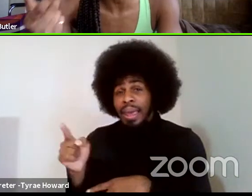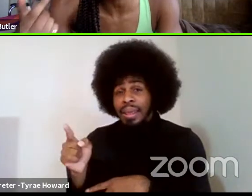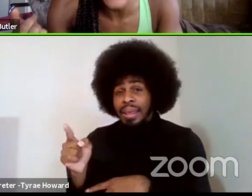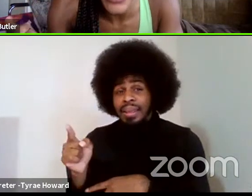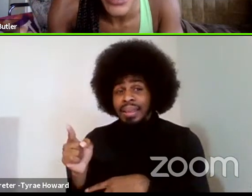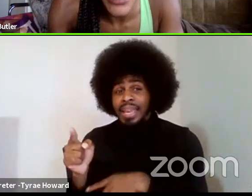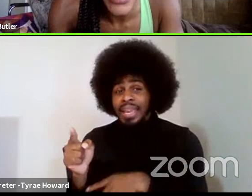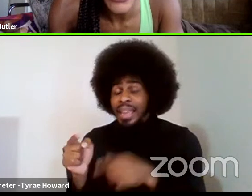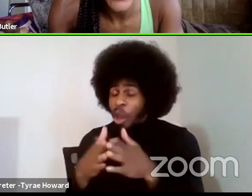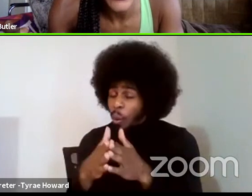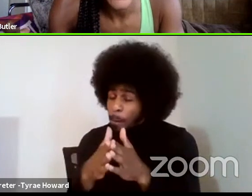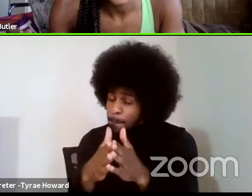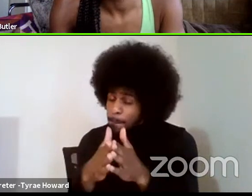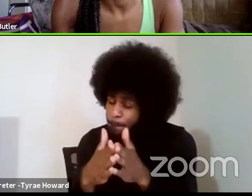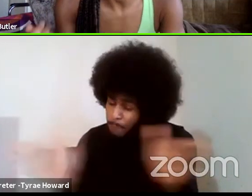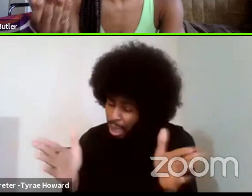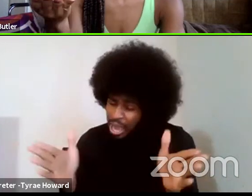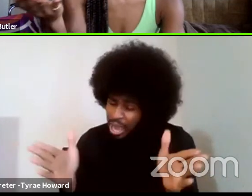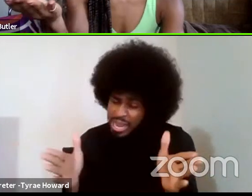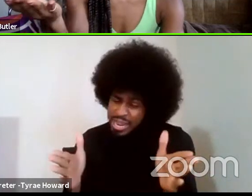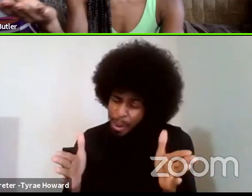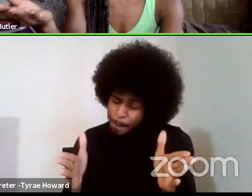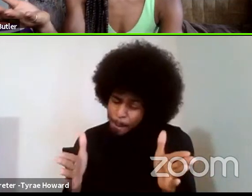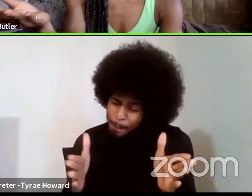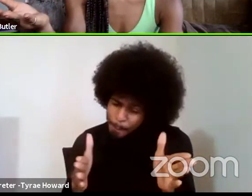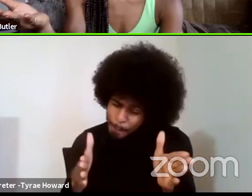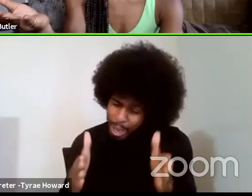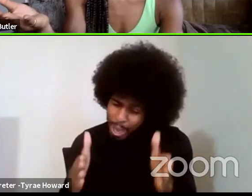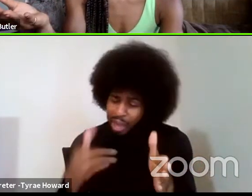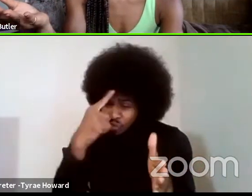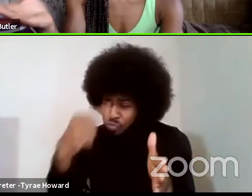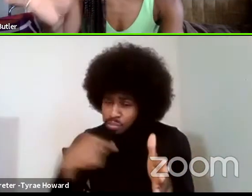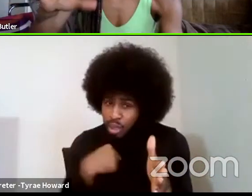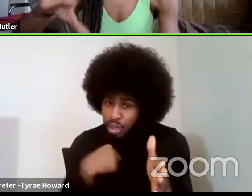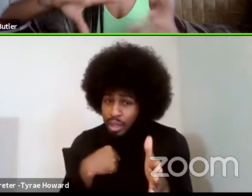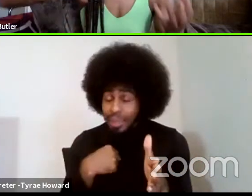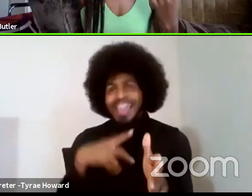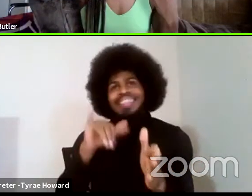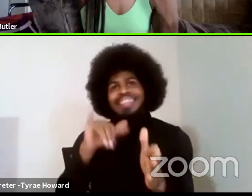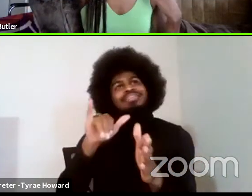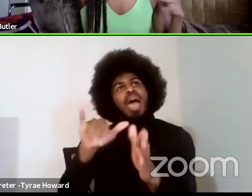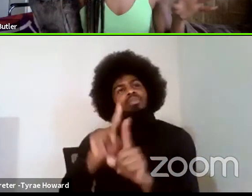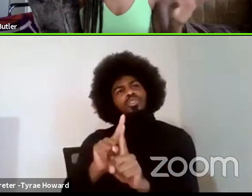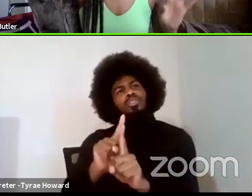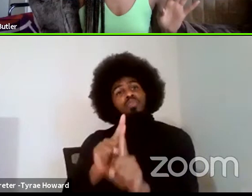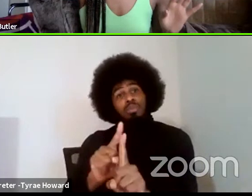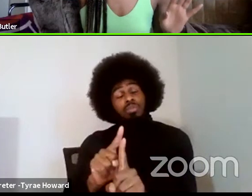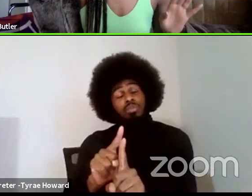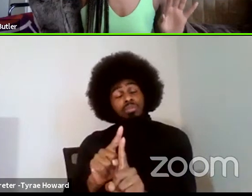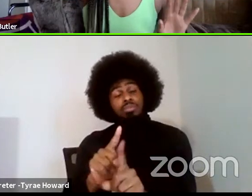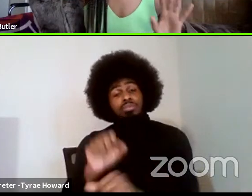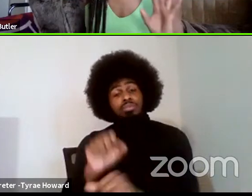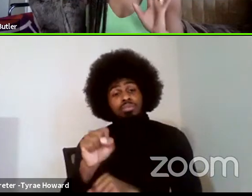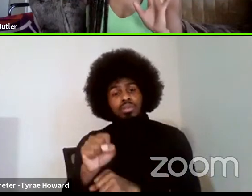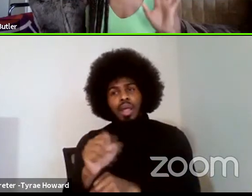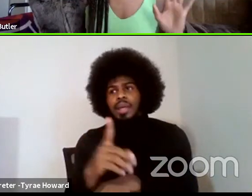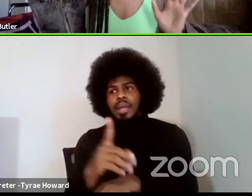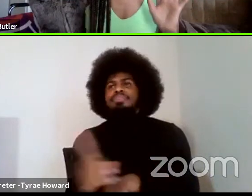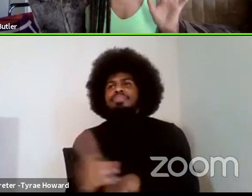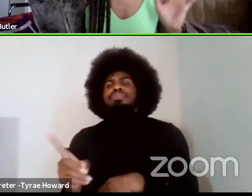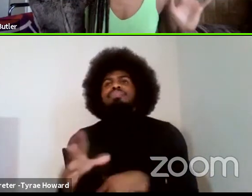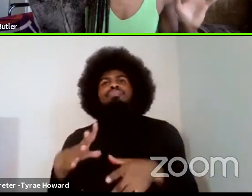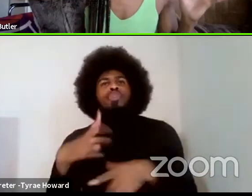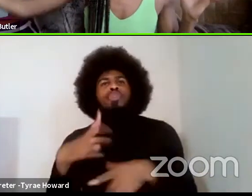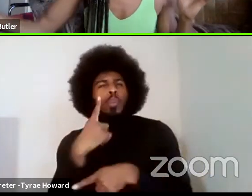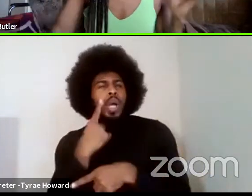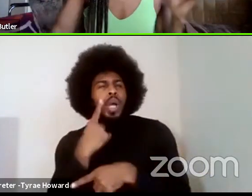Let me finish. That is mentorship in itself. Like, okay, I know you were just talking about like something